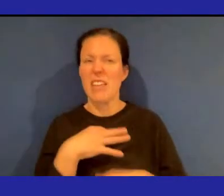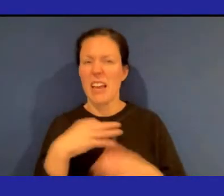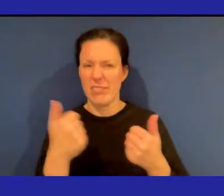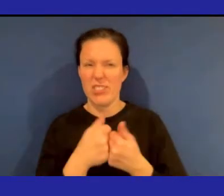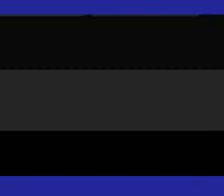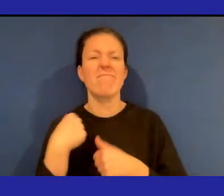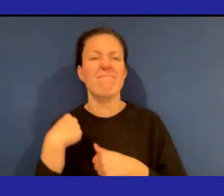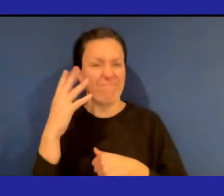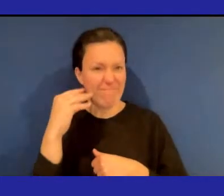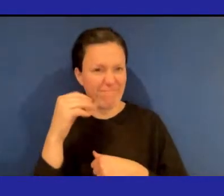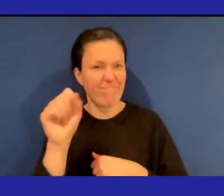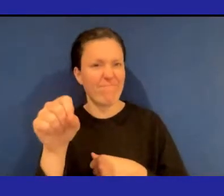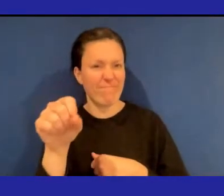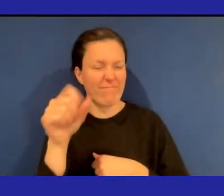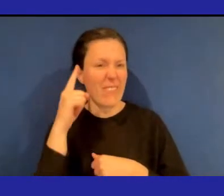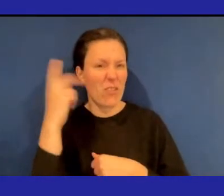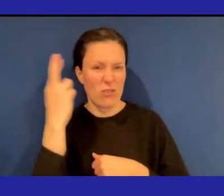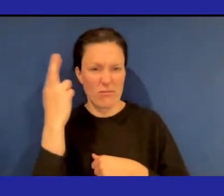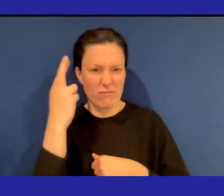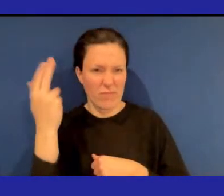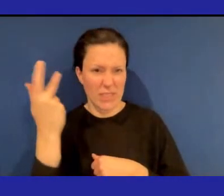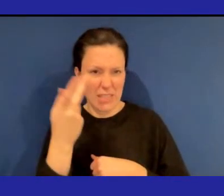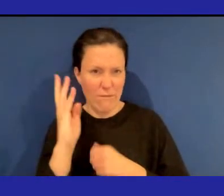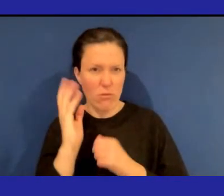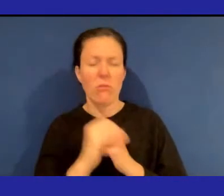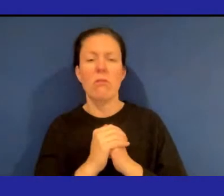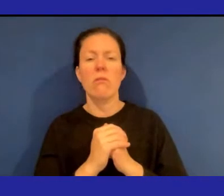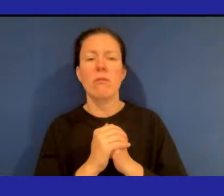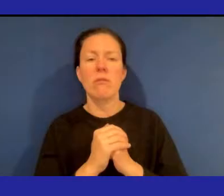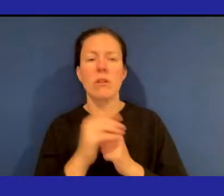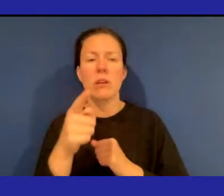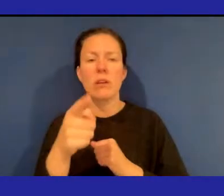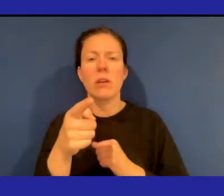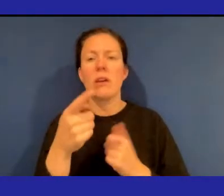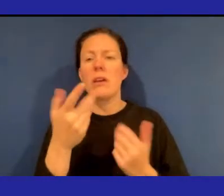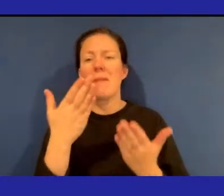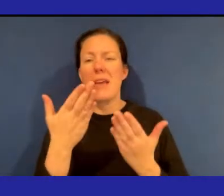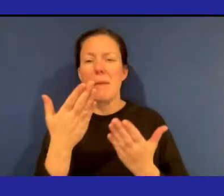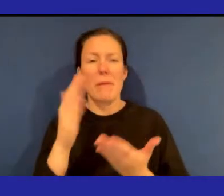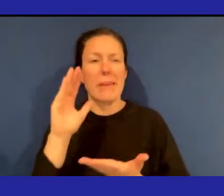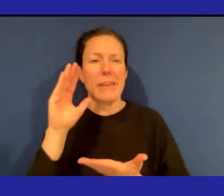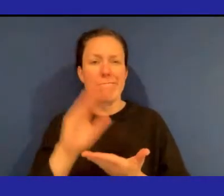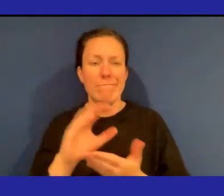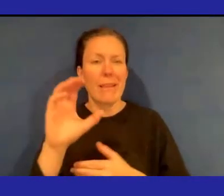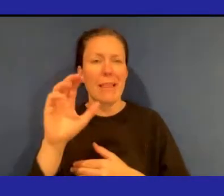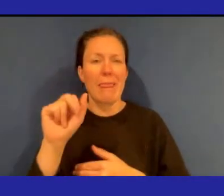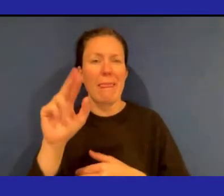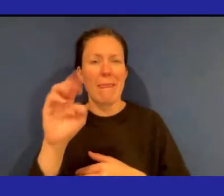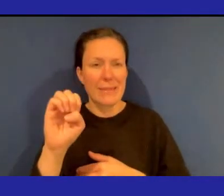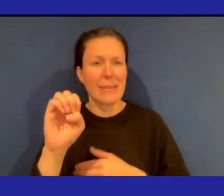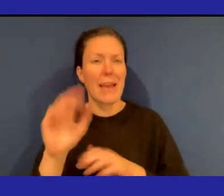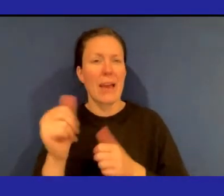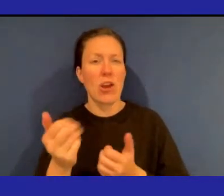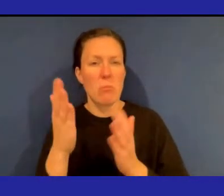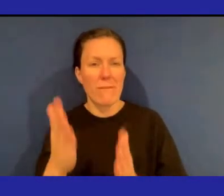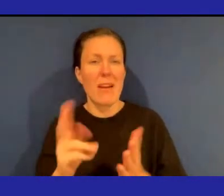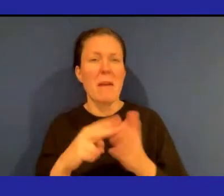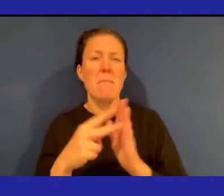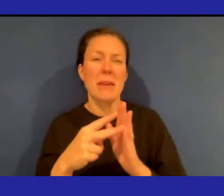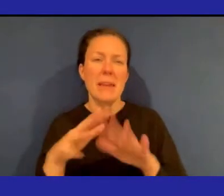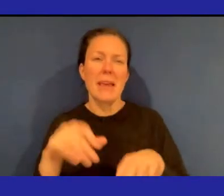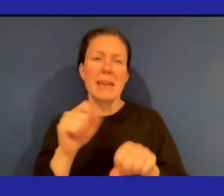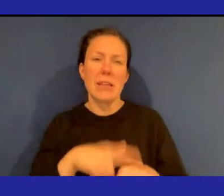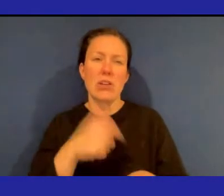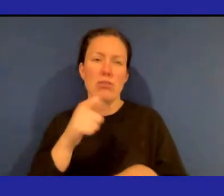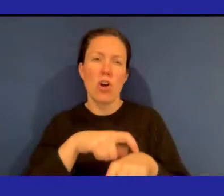to a number of reasons, such as a loss of primary care providers, which makes it take longer for patients to receive an